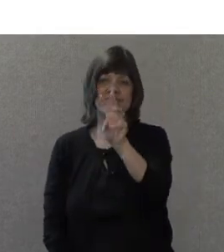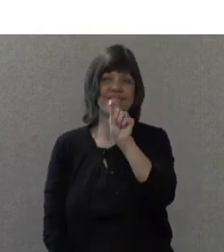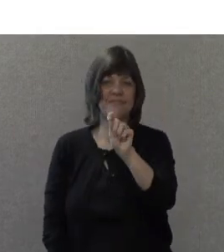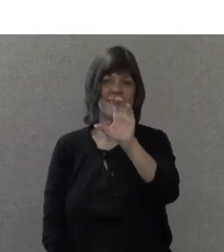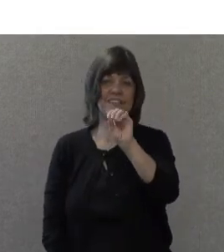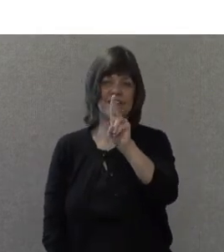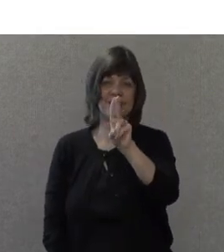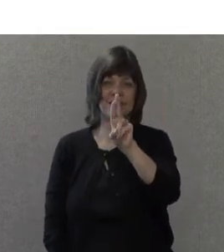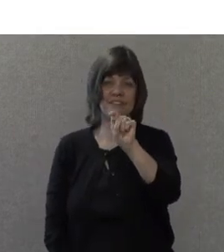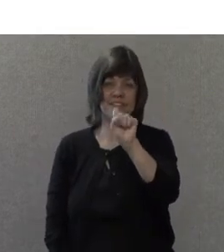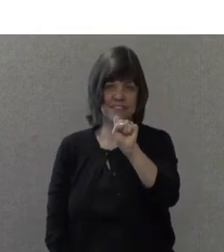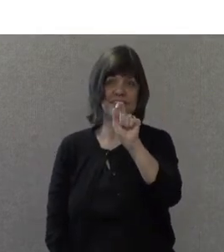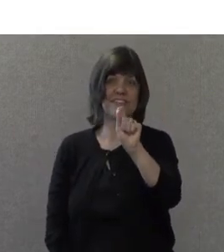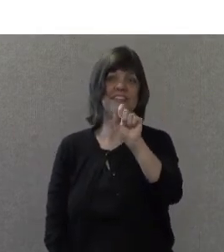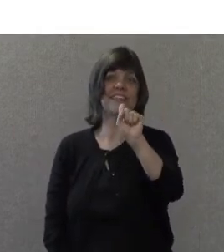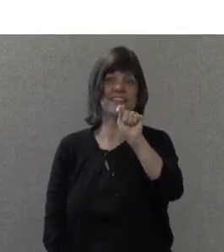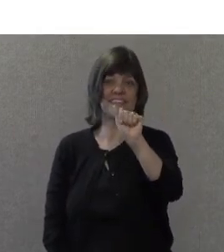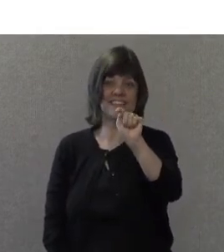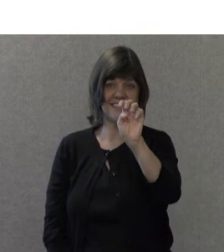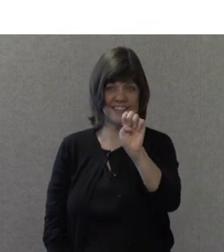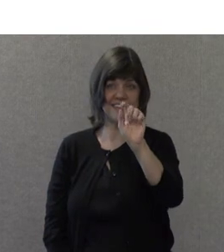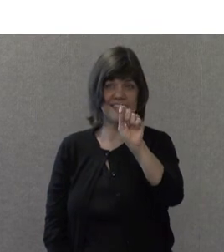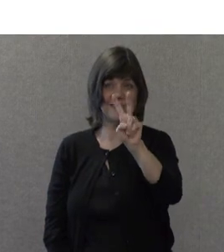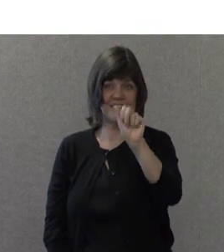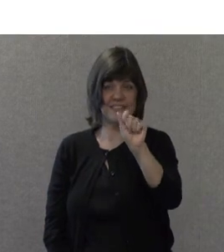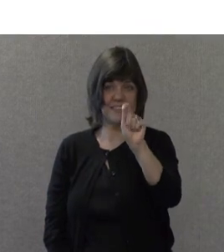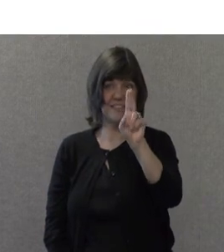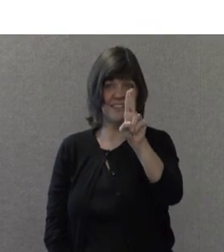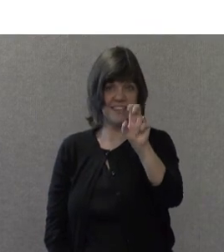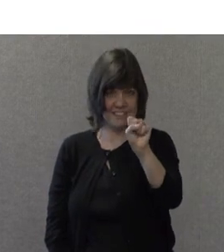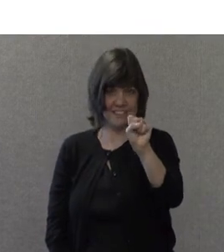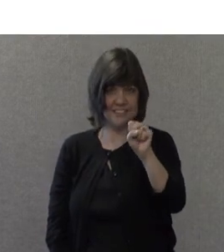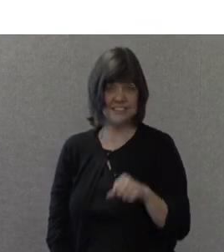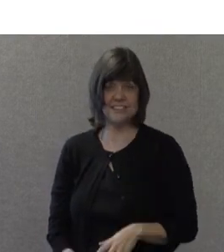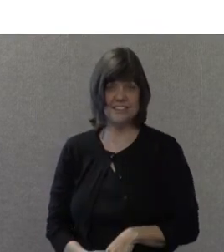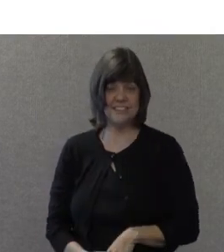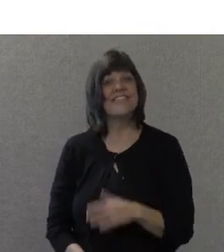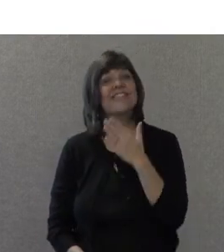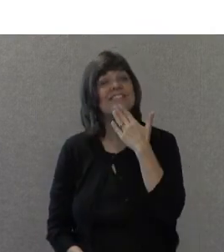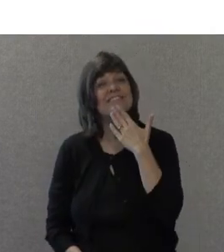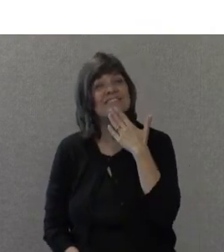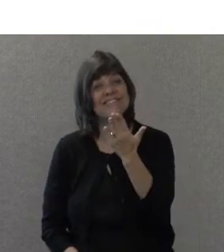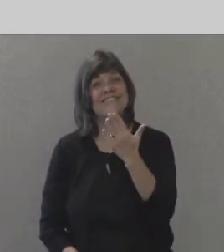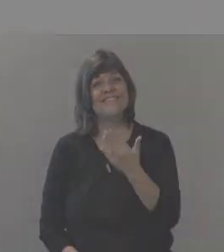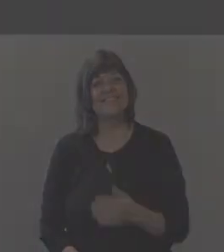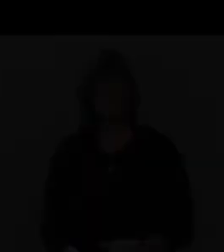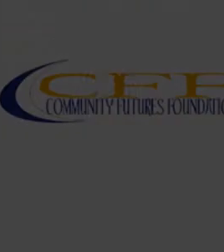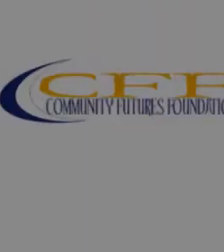www.state.ba.us. Thank you for your time today.